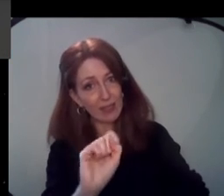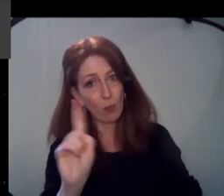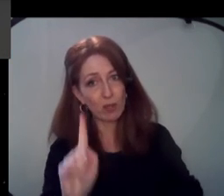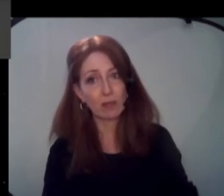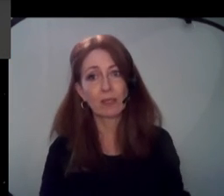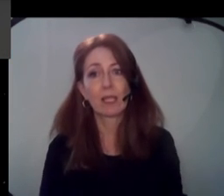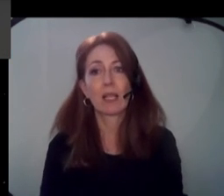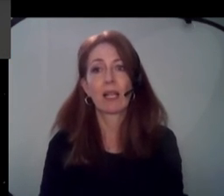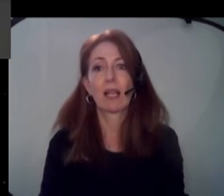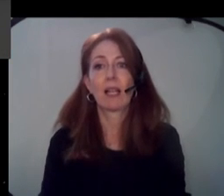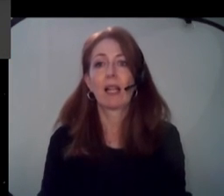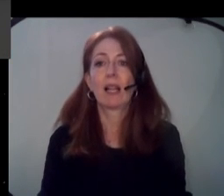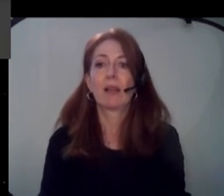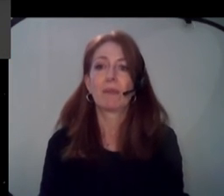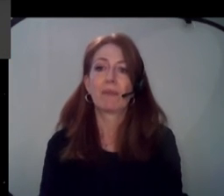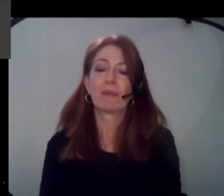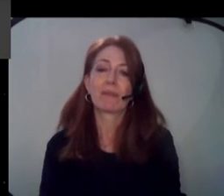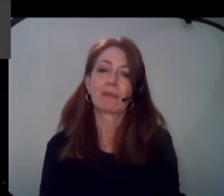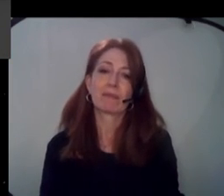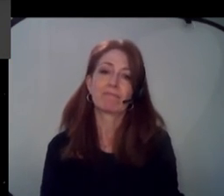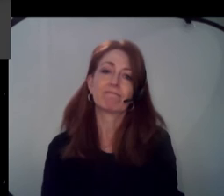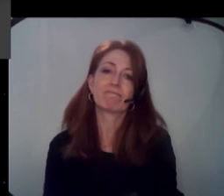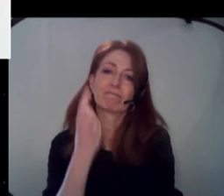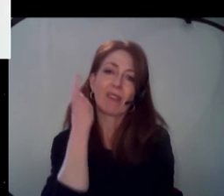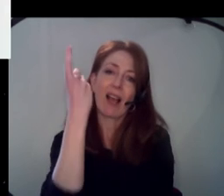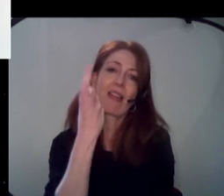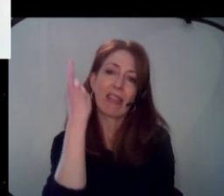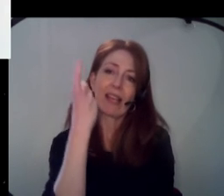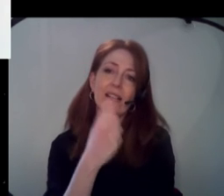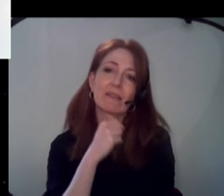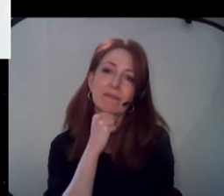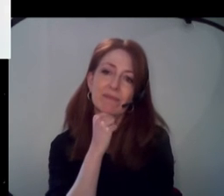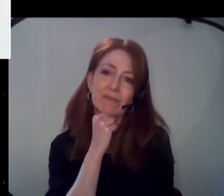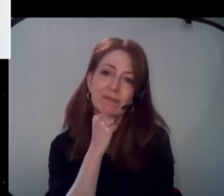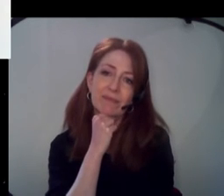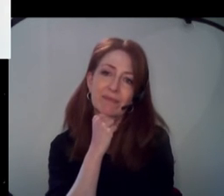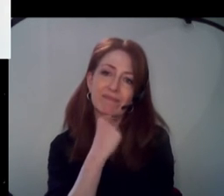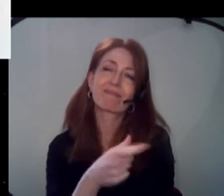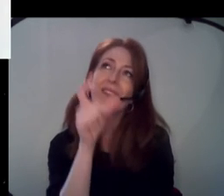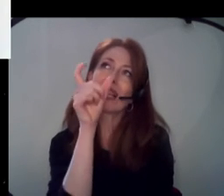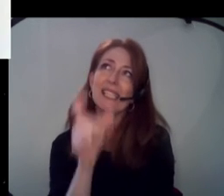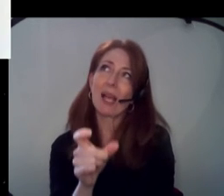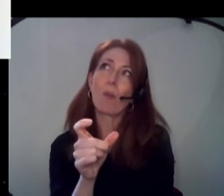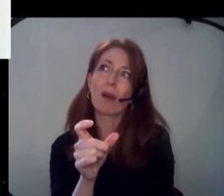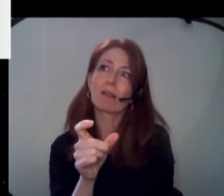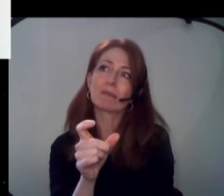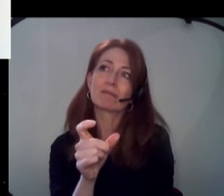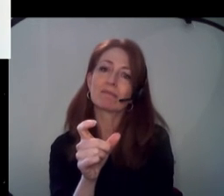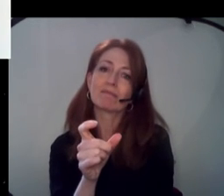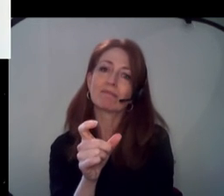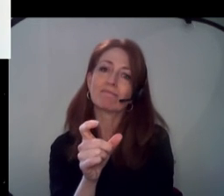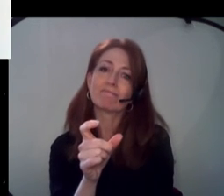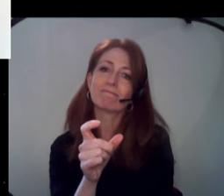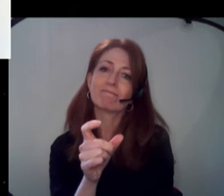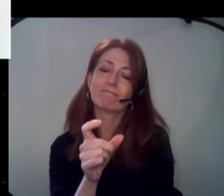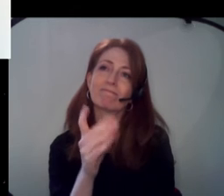Catherine, maybe you could start. Well, I mean, I think she is somebody who, I suppose, stands in quite a